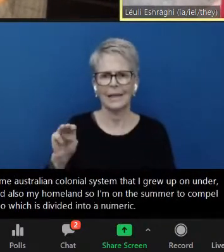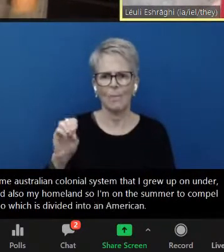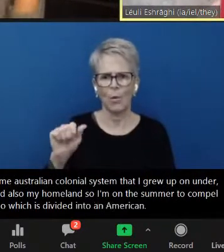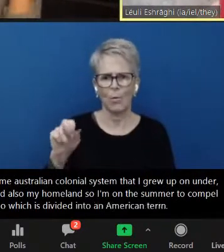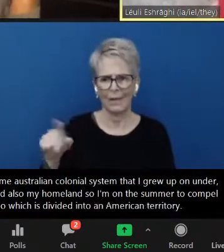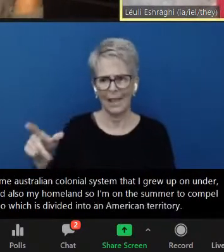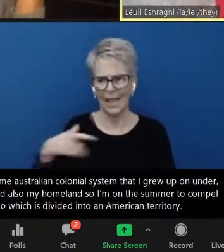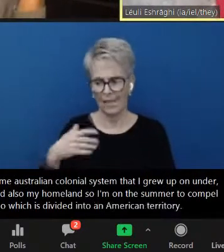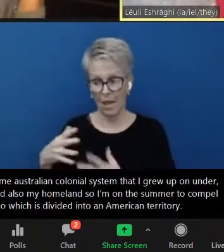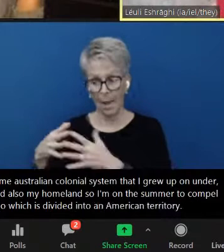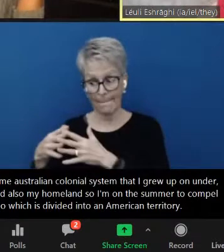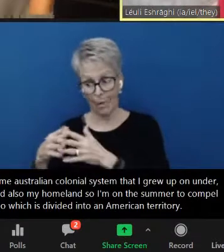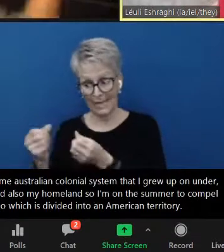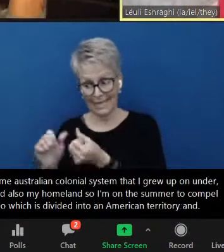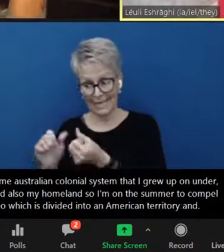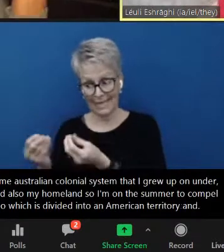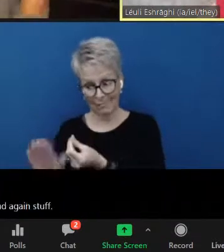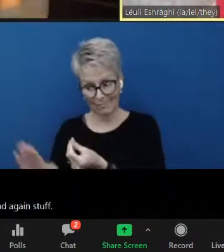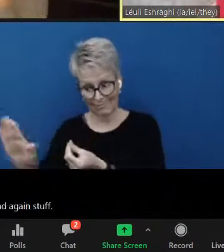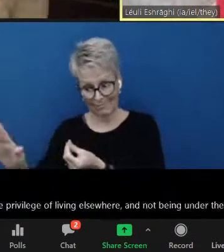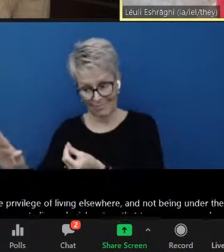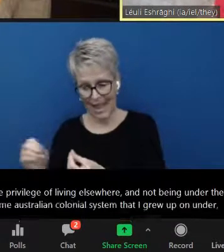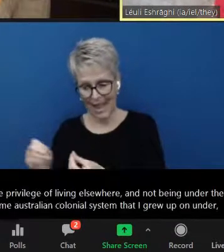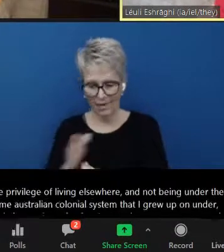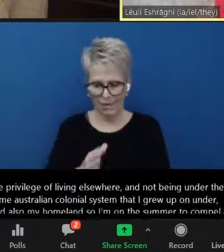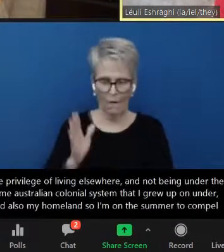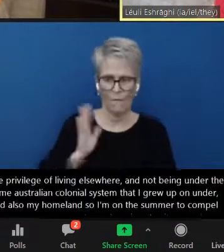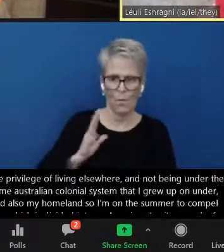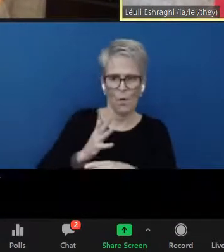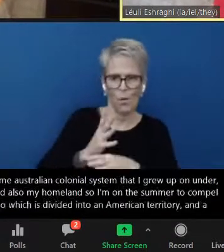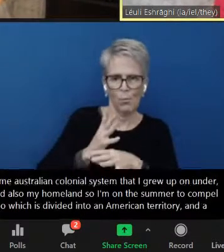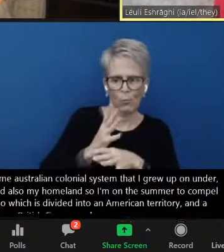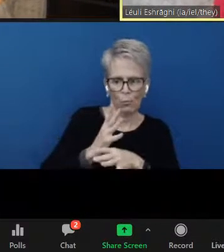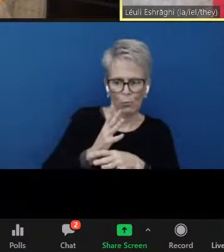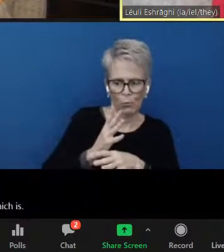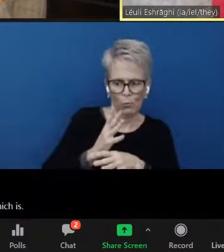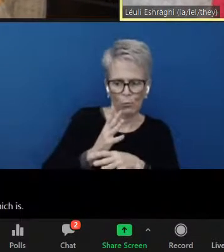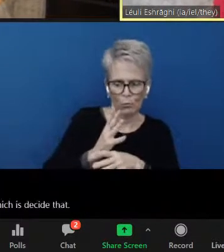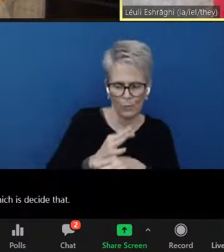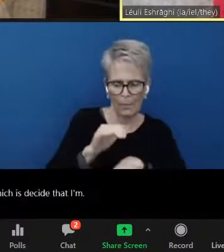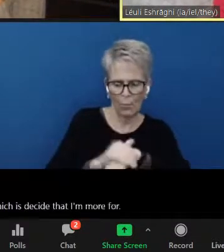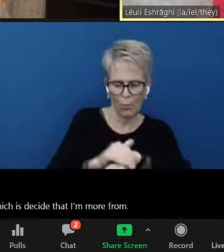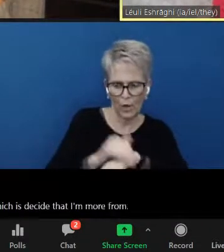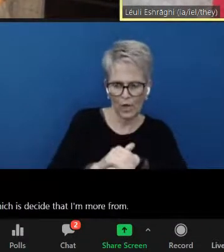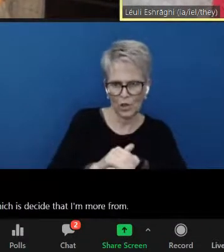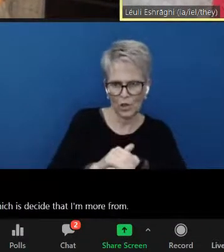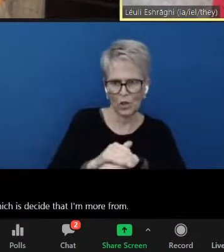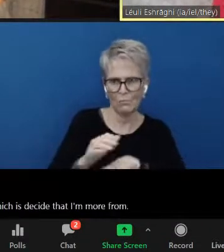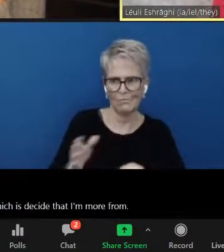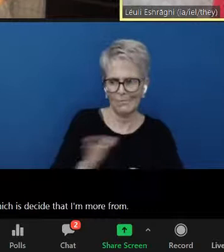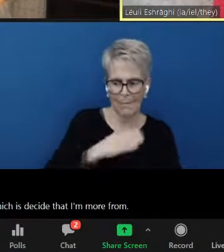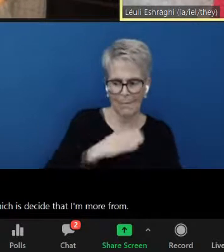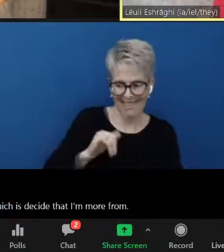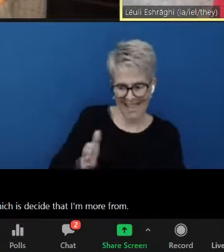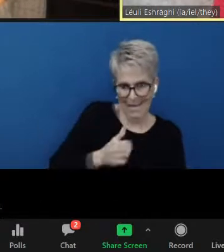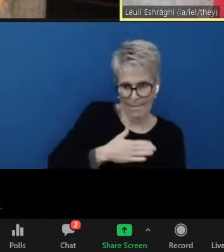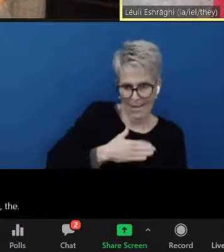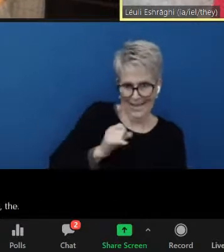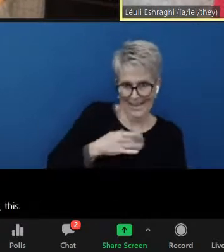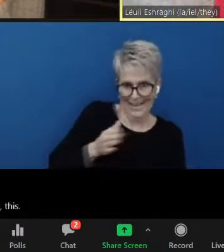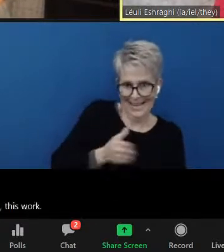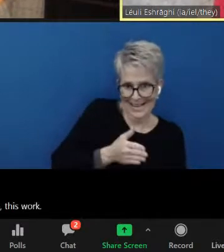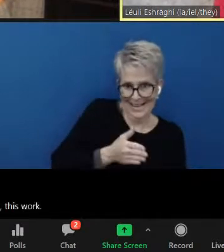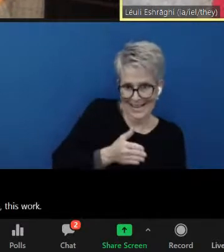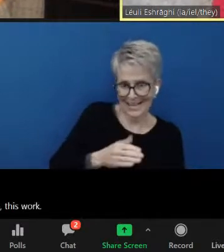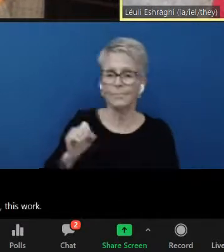American territory and a former British and German colony, which is the side that I'm more from. So this